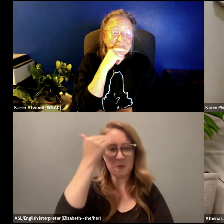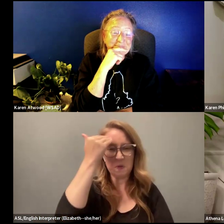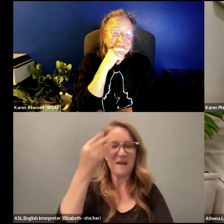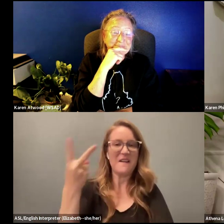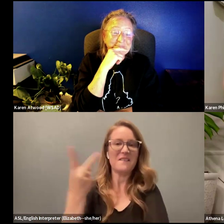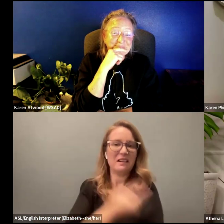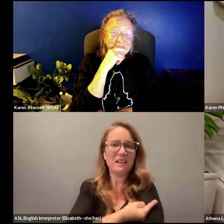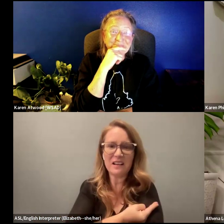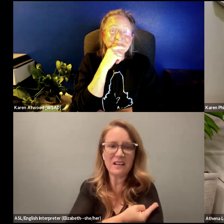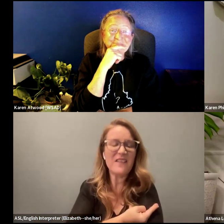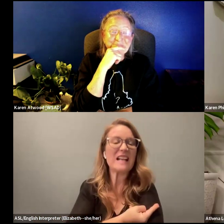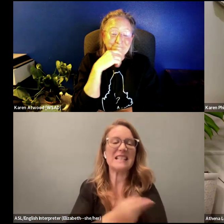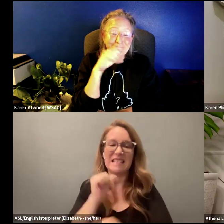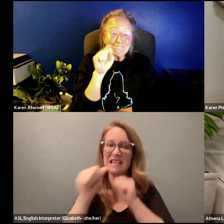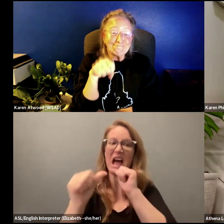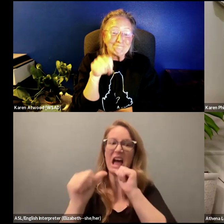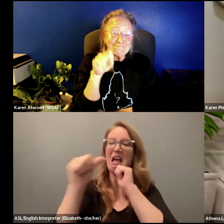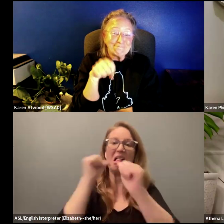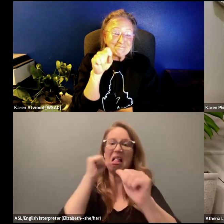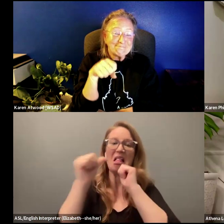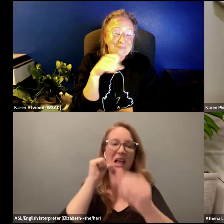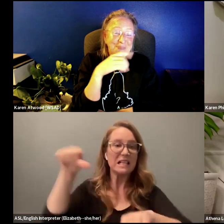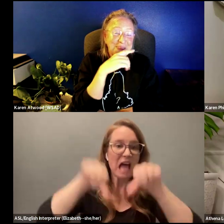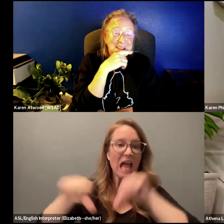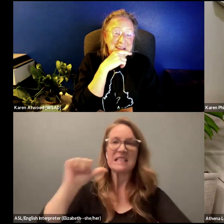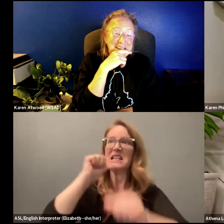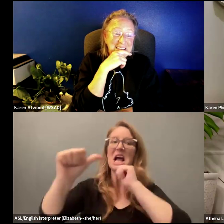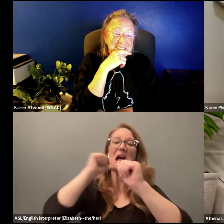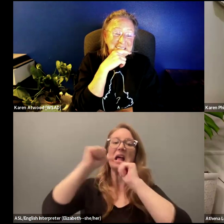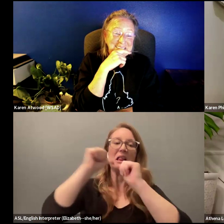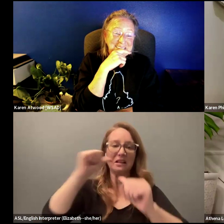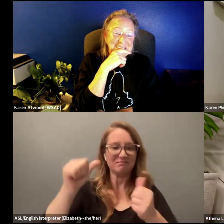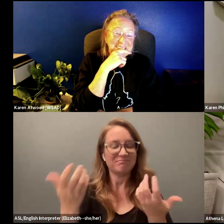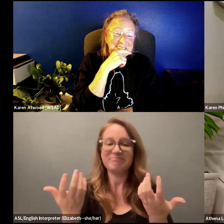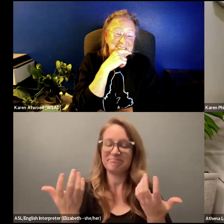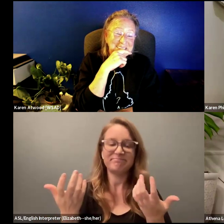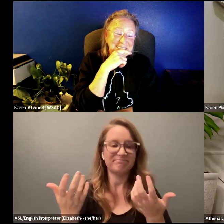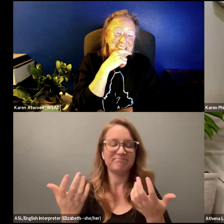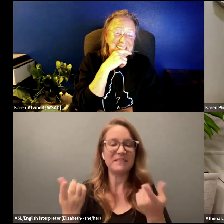Vaccine denialism, science denialism.